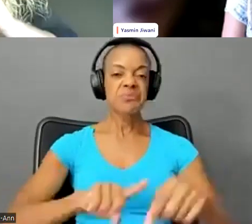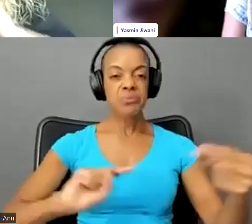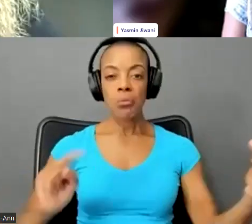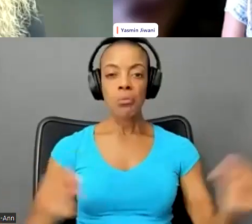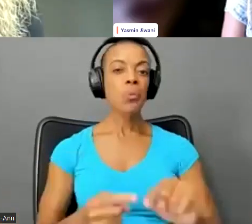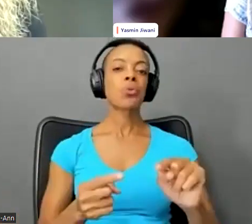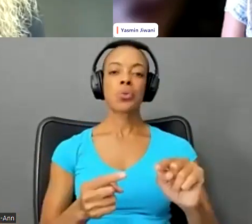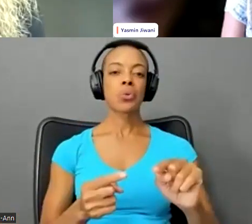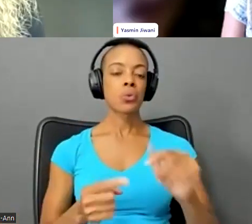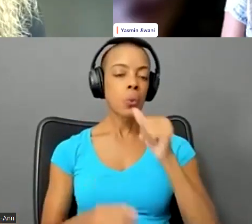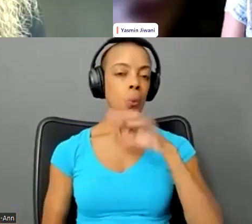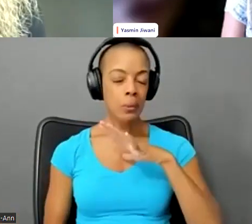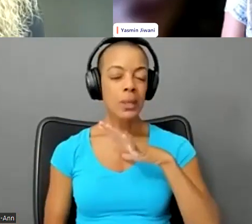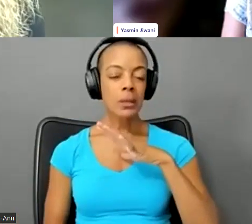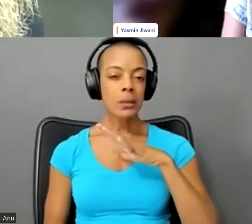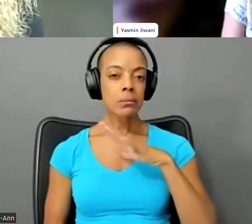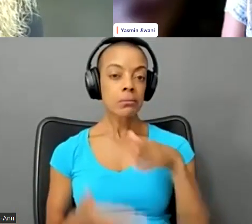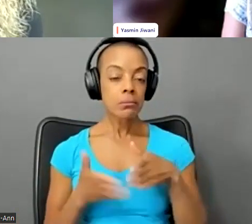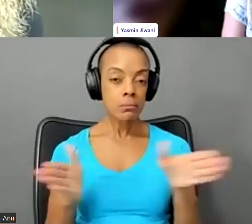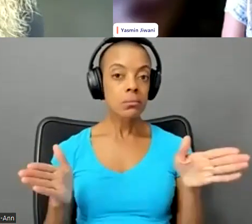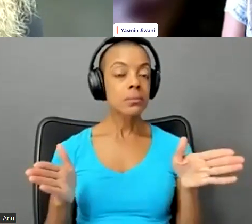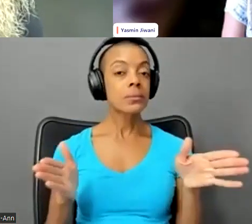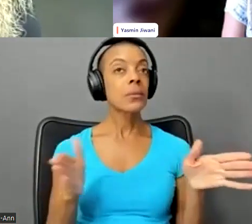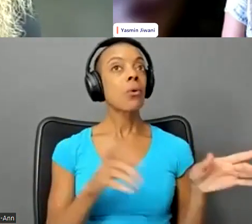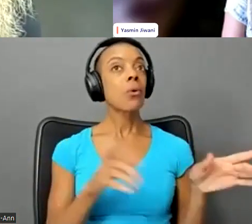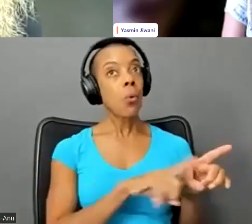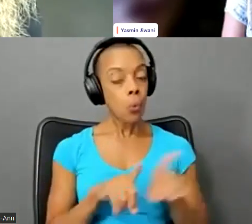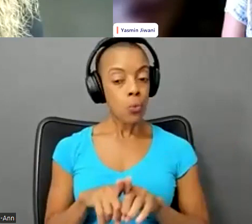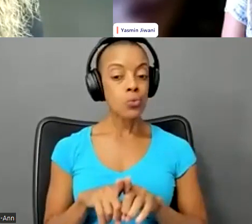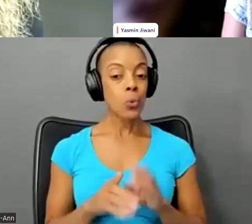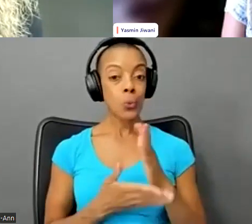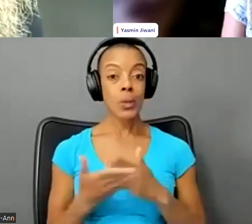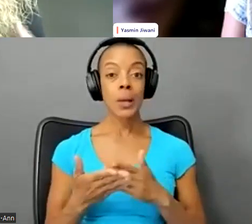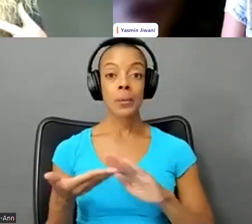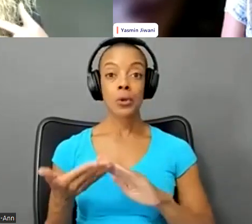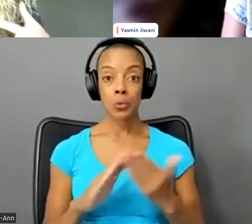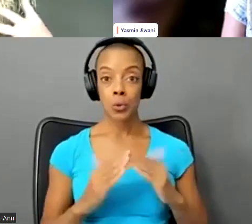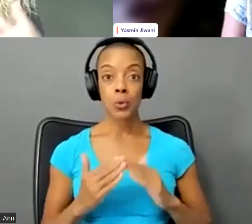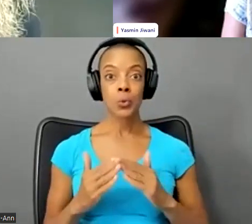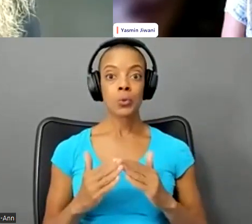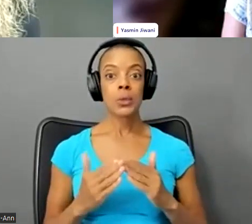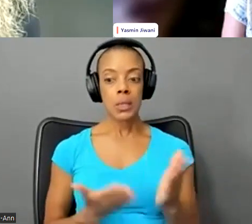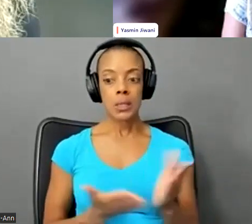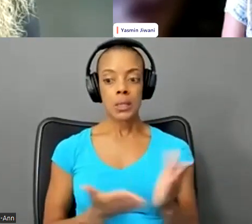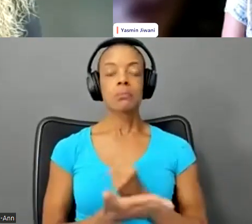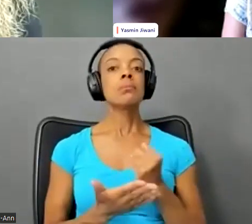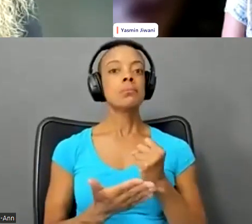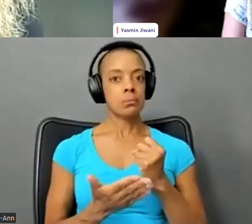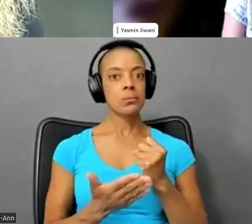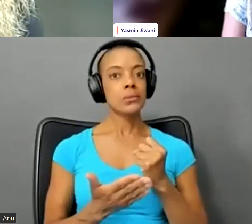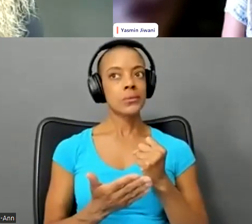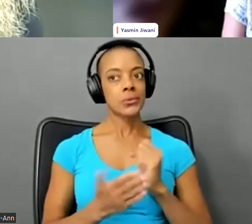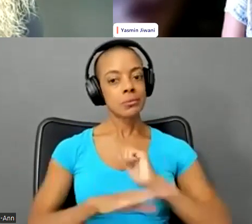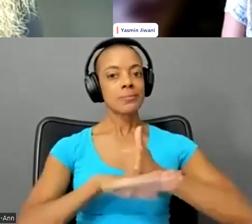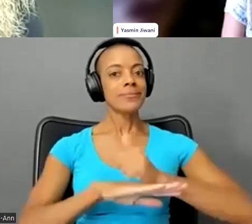and women in general, it also has allowed some of those communities to actually shape their own narrative,